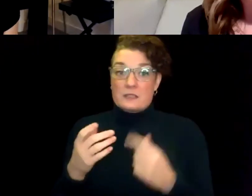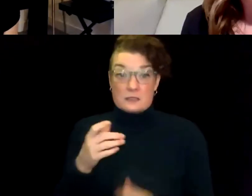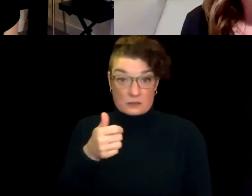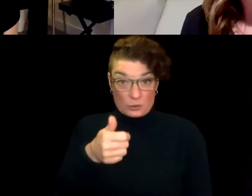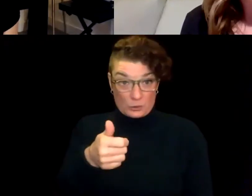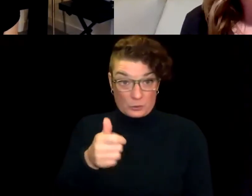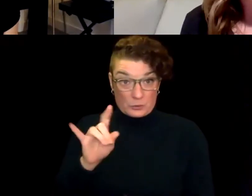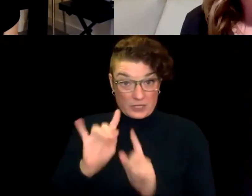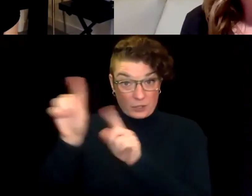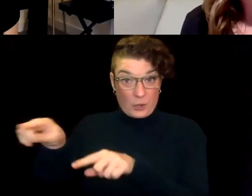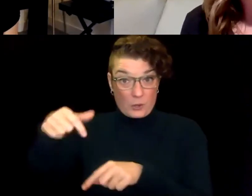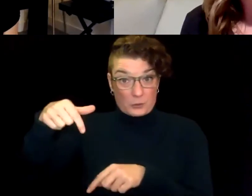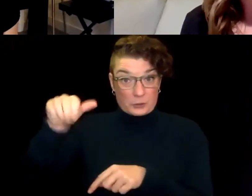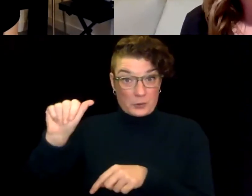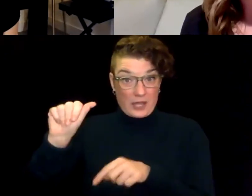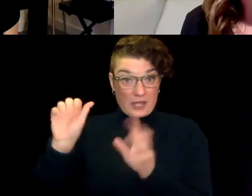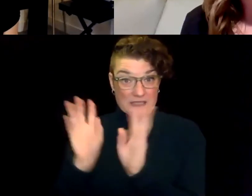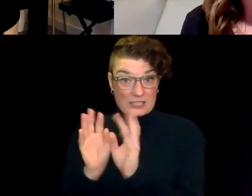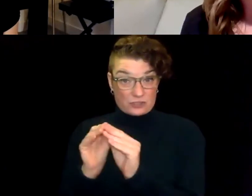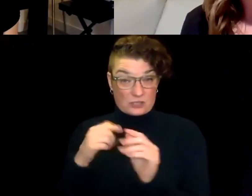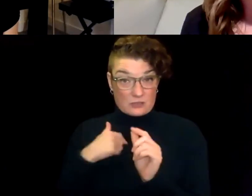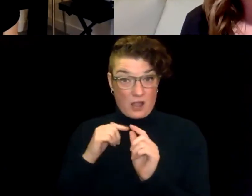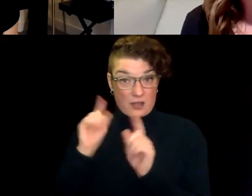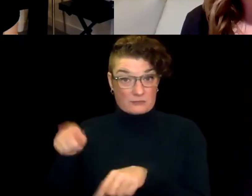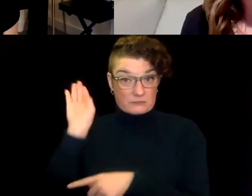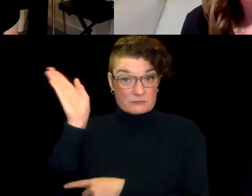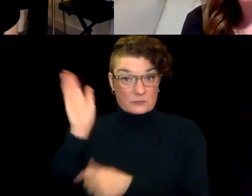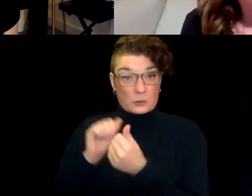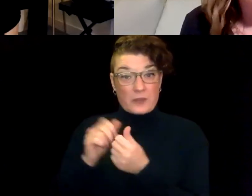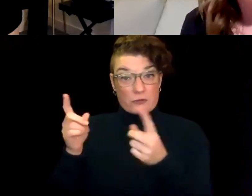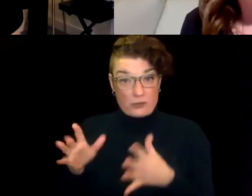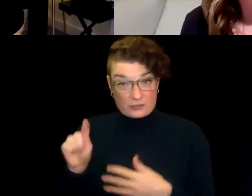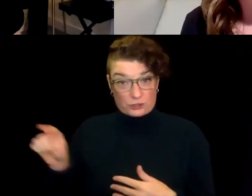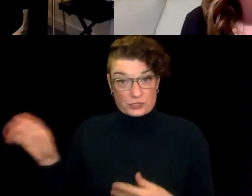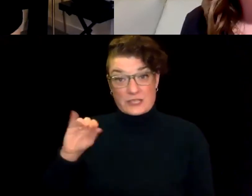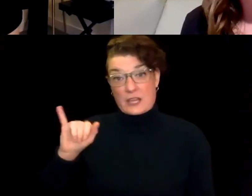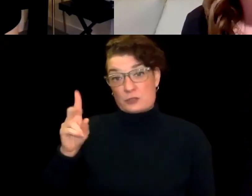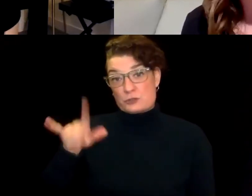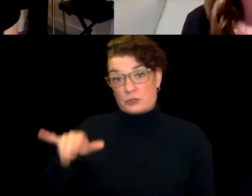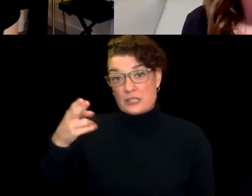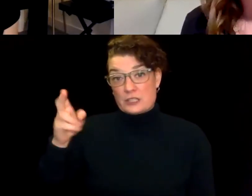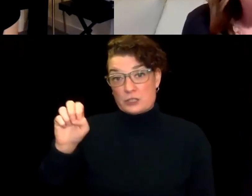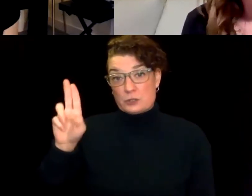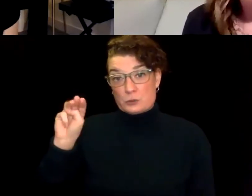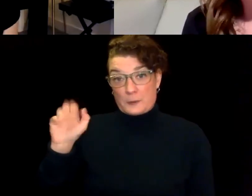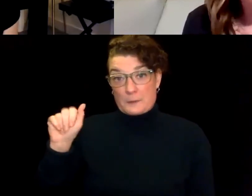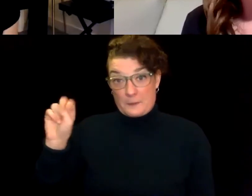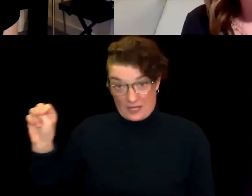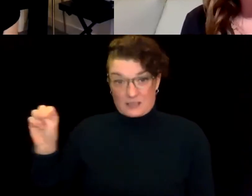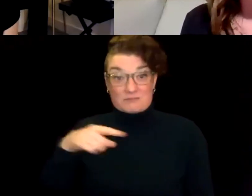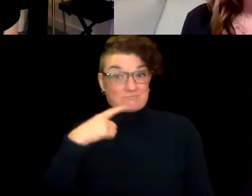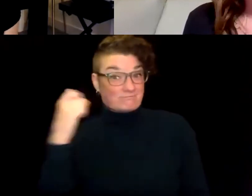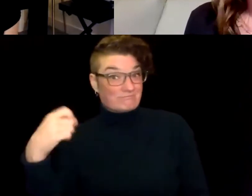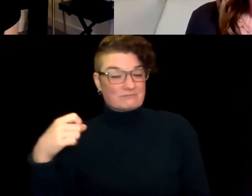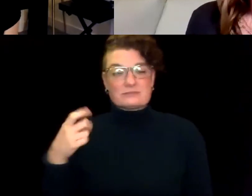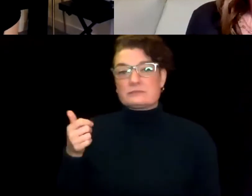to attend the Q&A that I did with the directors and Judith Heumann, but Judith Heumann is one of the, she's